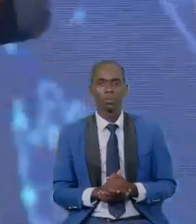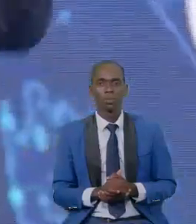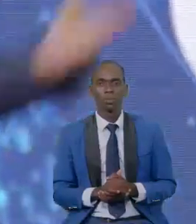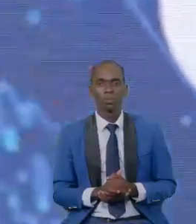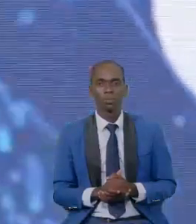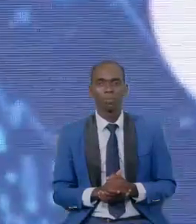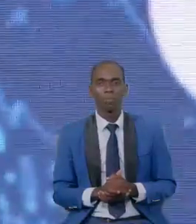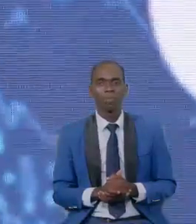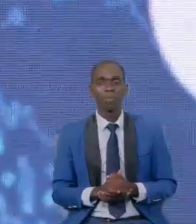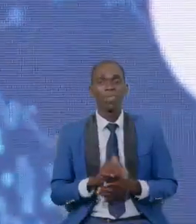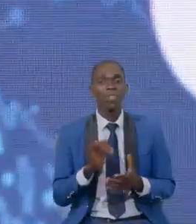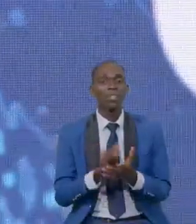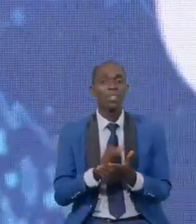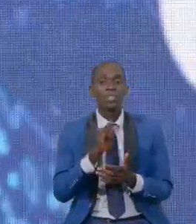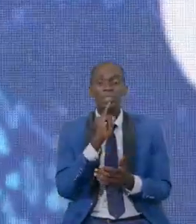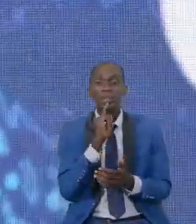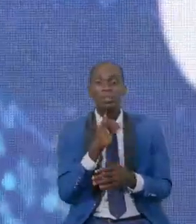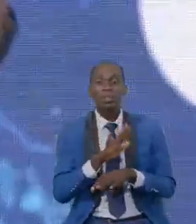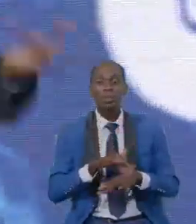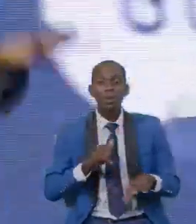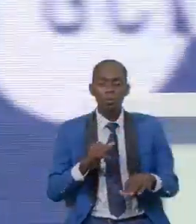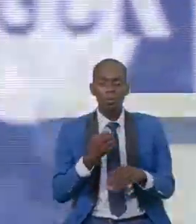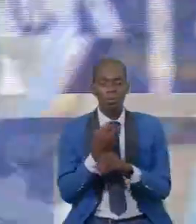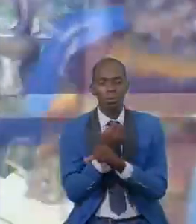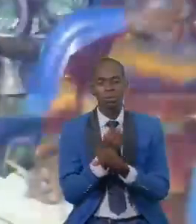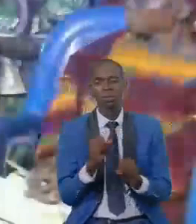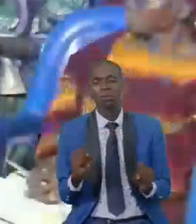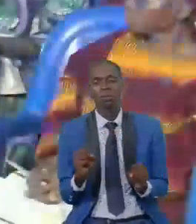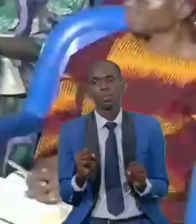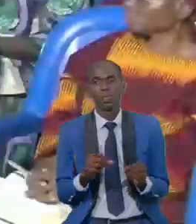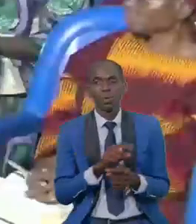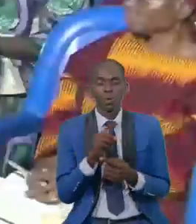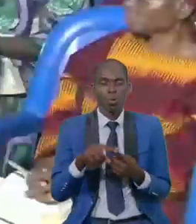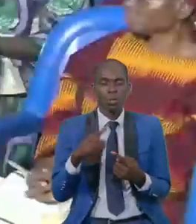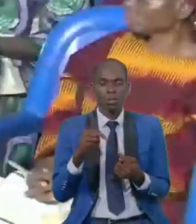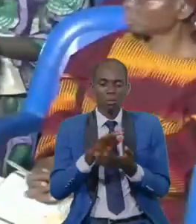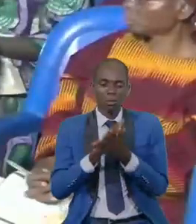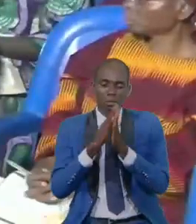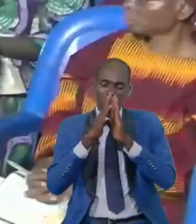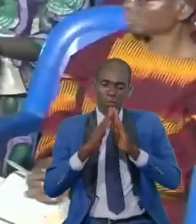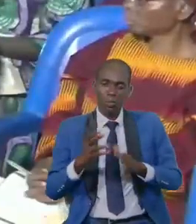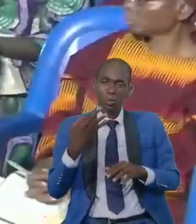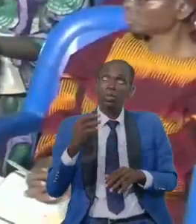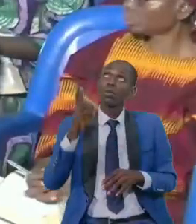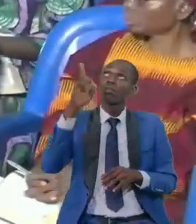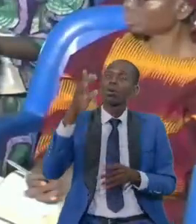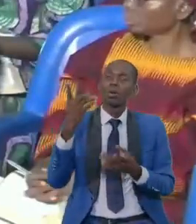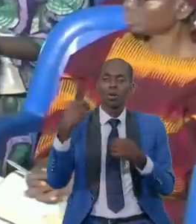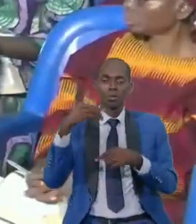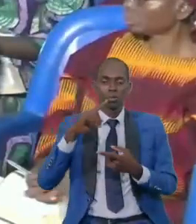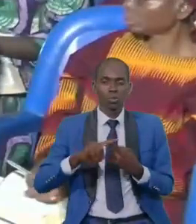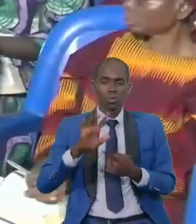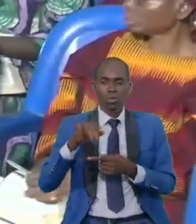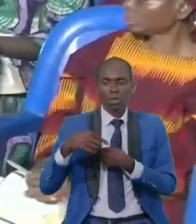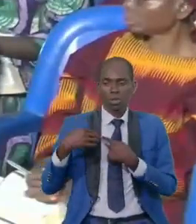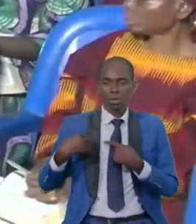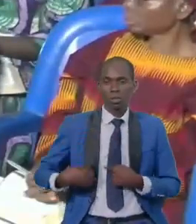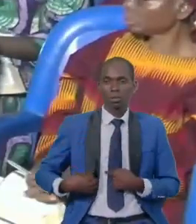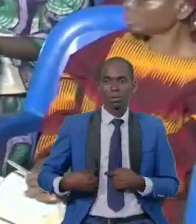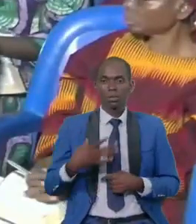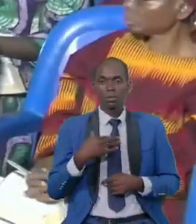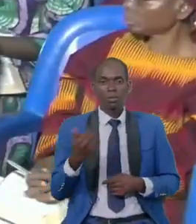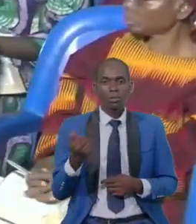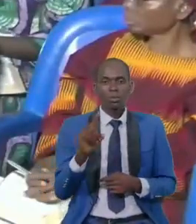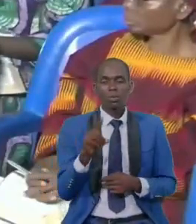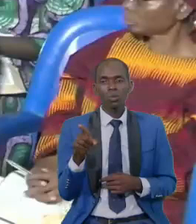That salvation, when the peace of God comes to your heart, and anywhere you